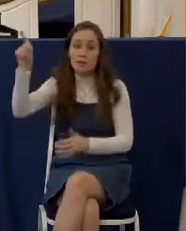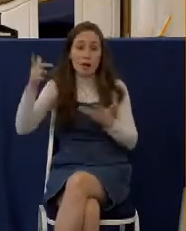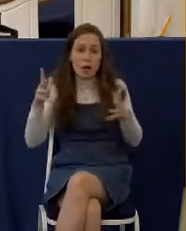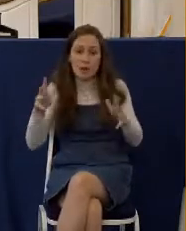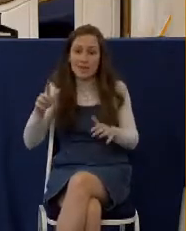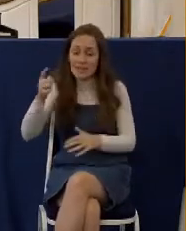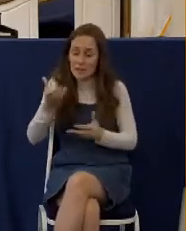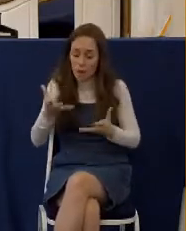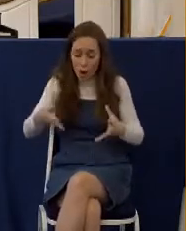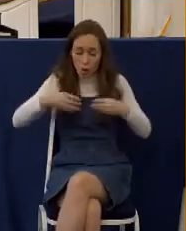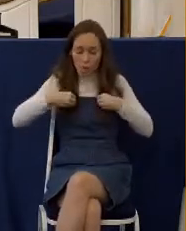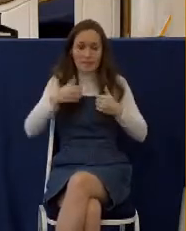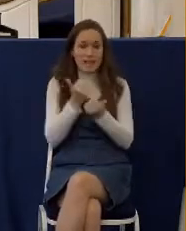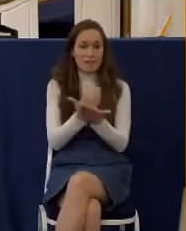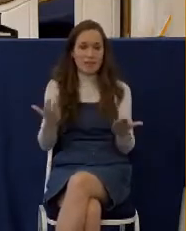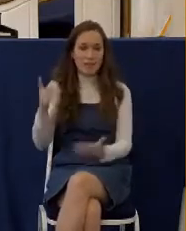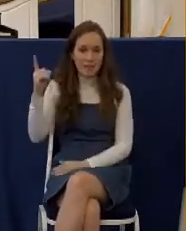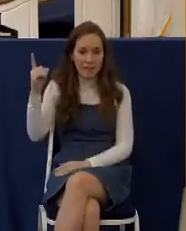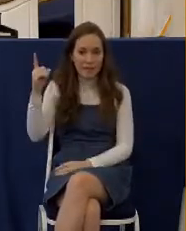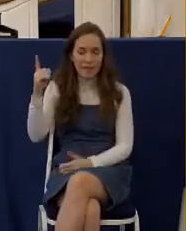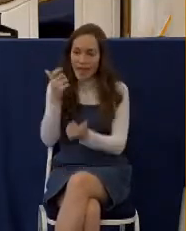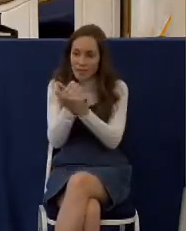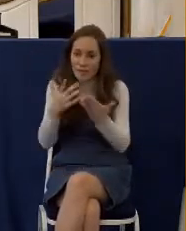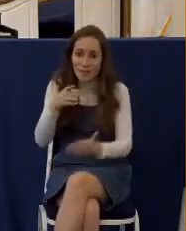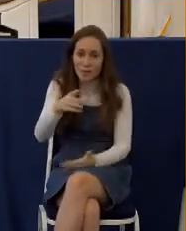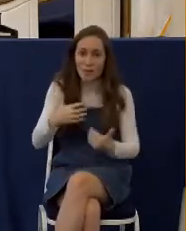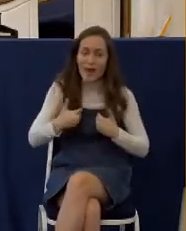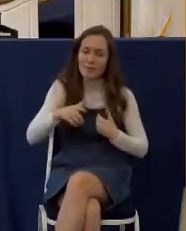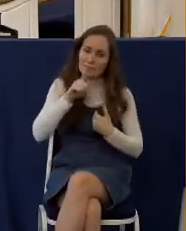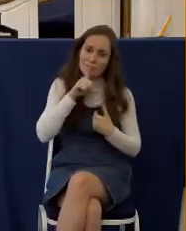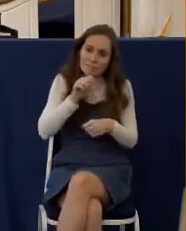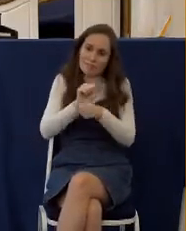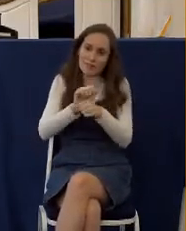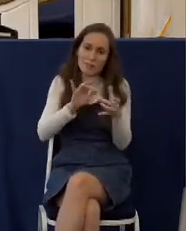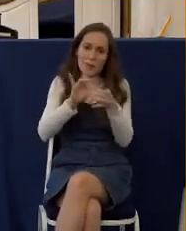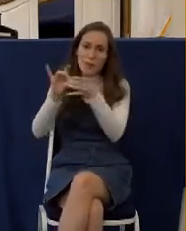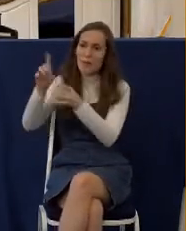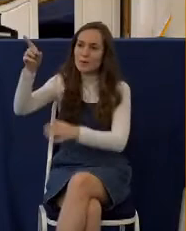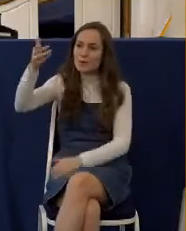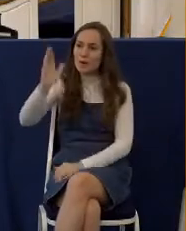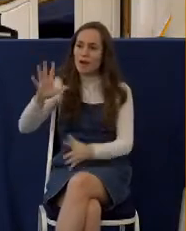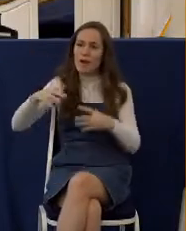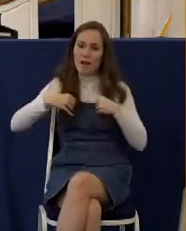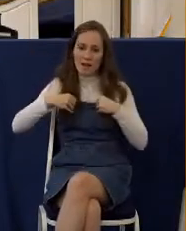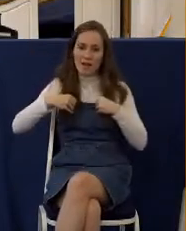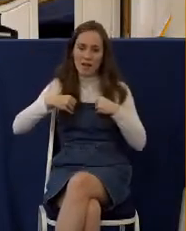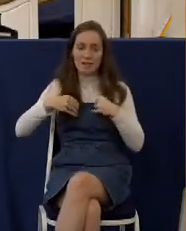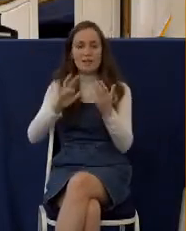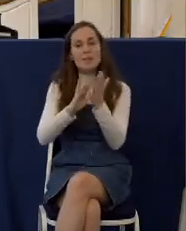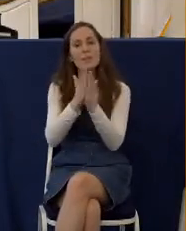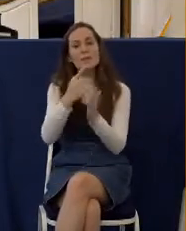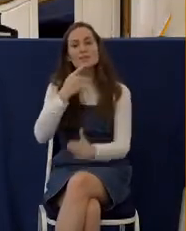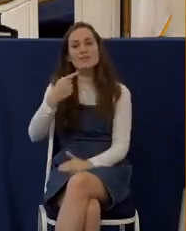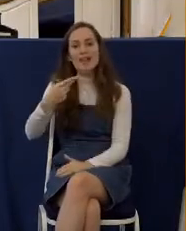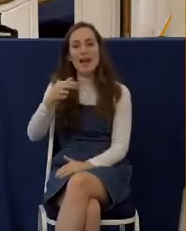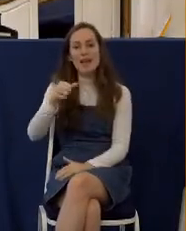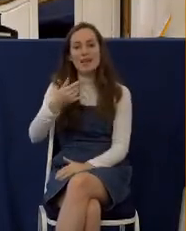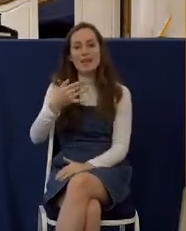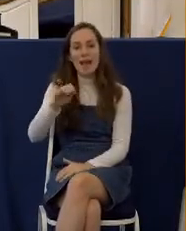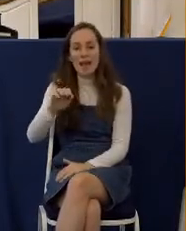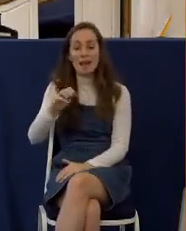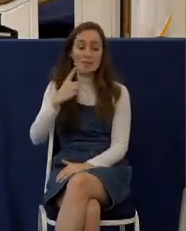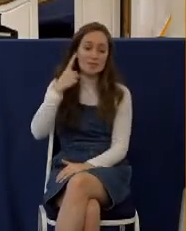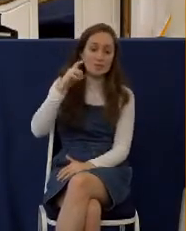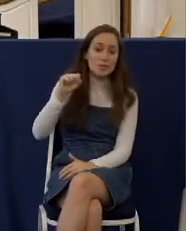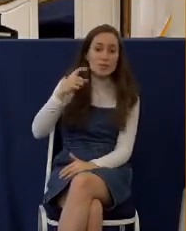He owns everything. Everything that you have is really His. The Bible says in Haggai, the silver and the gold, they're mine, says the Lord. It's all His